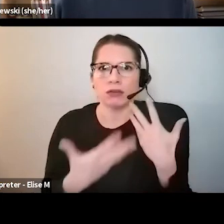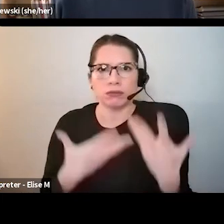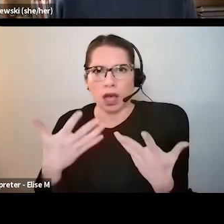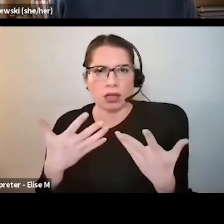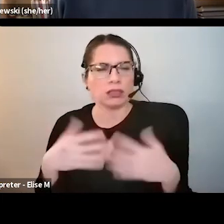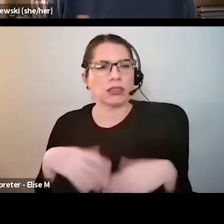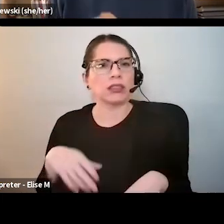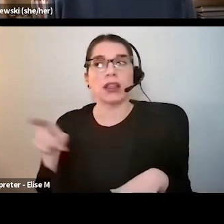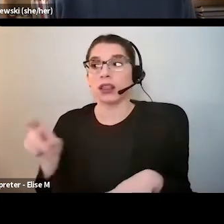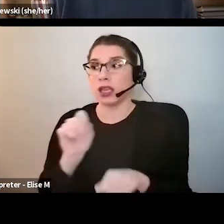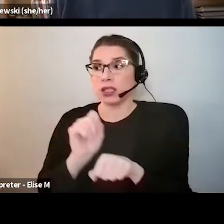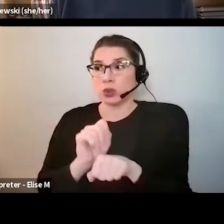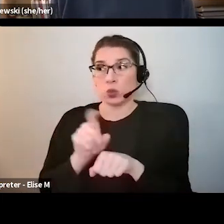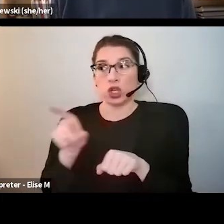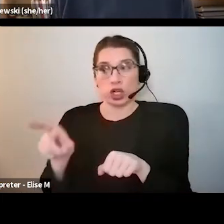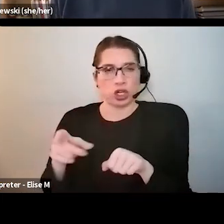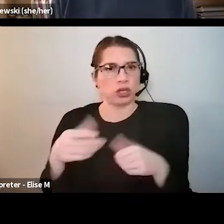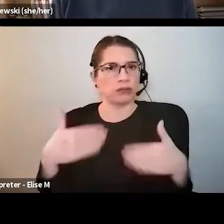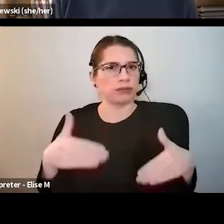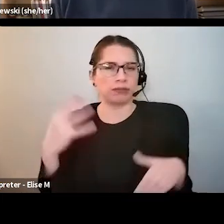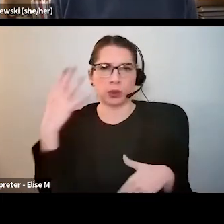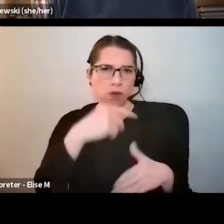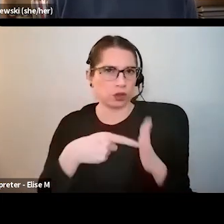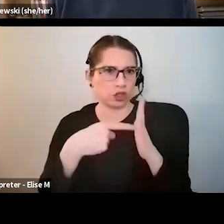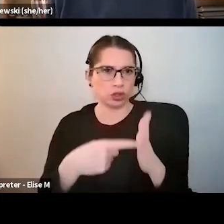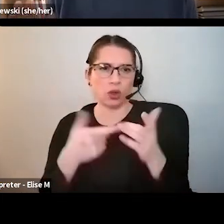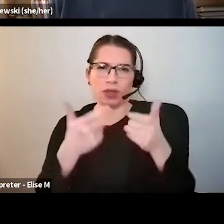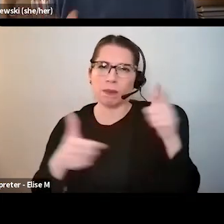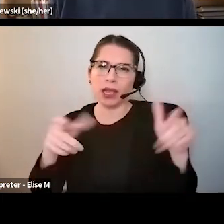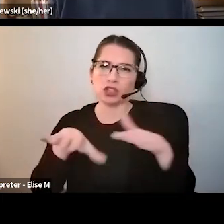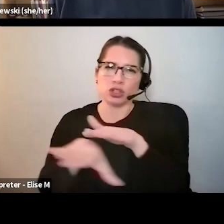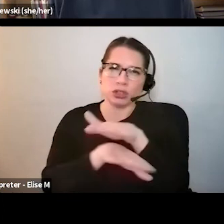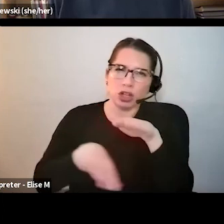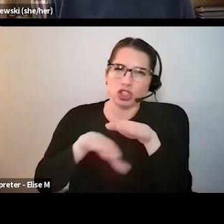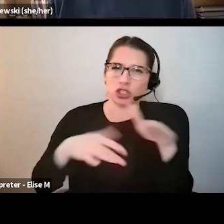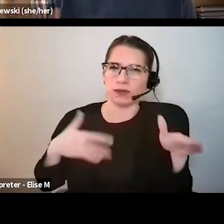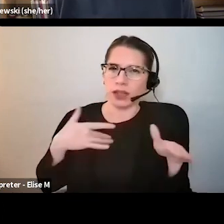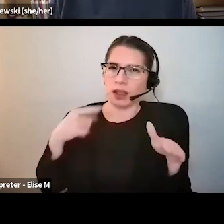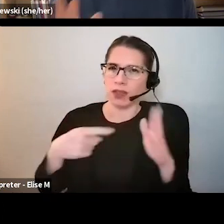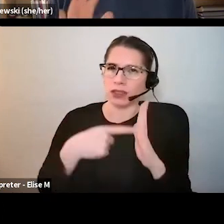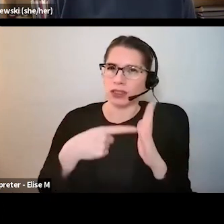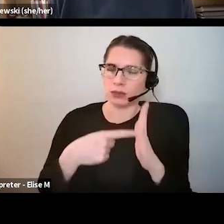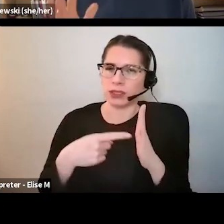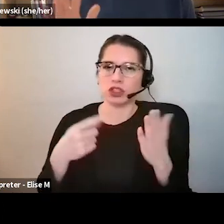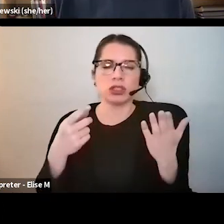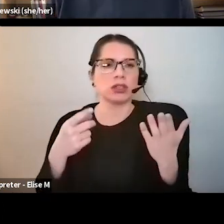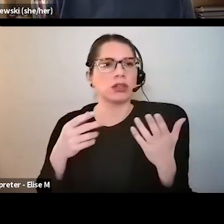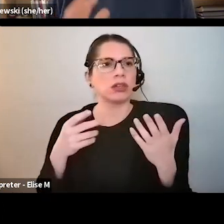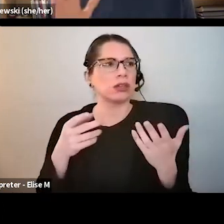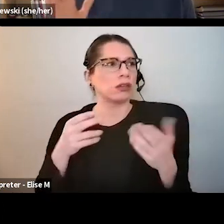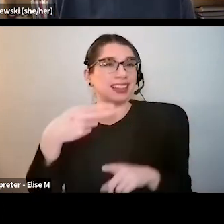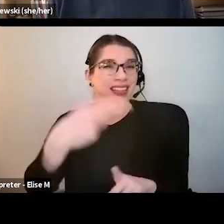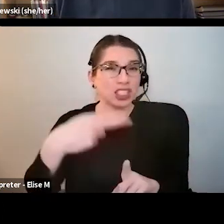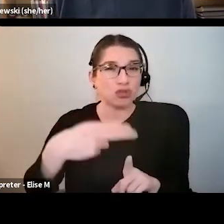encompasses beautifully the major undercurrent of this exhibition, how the coexistence of multiple layers of